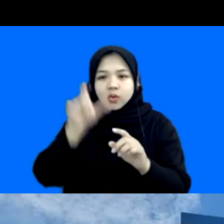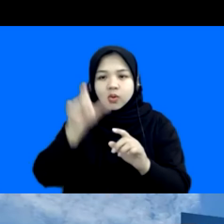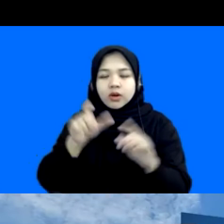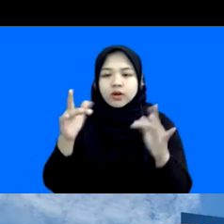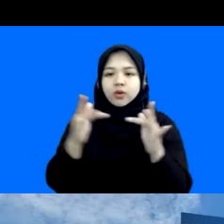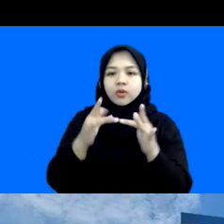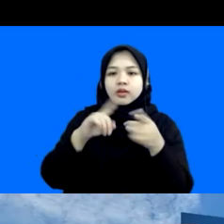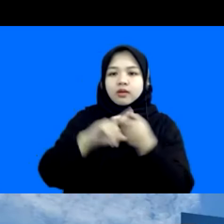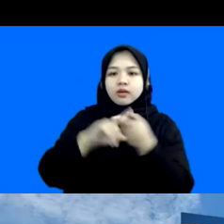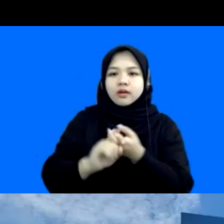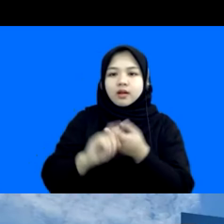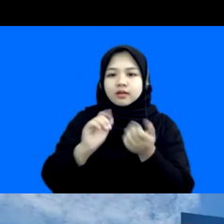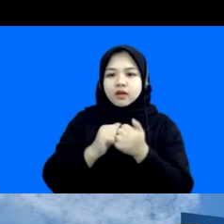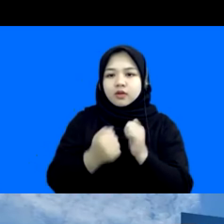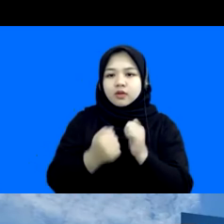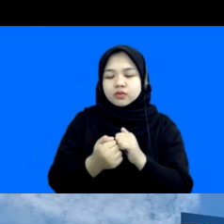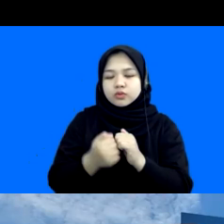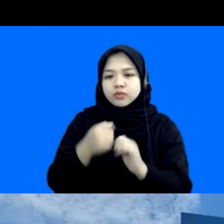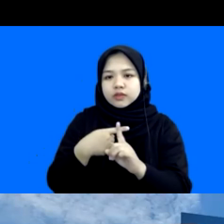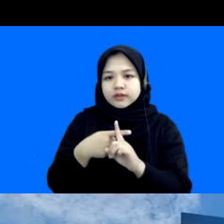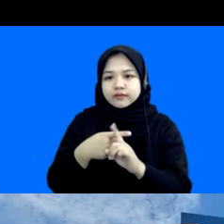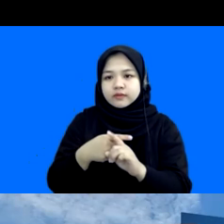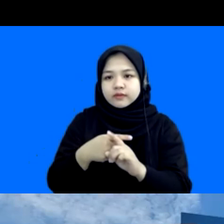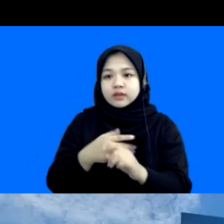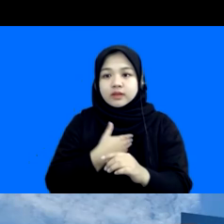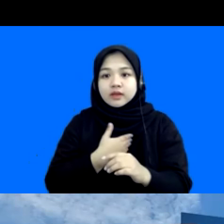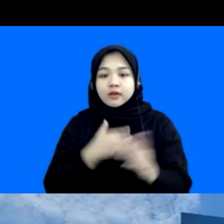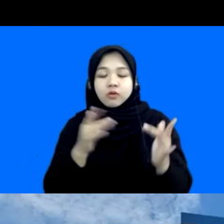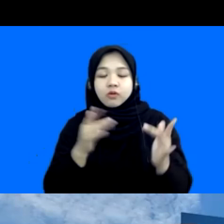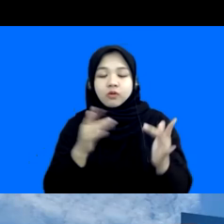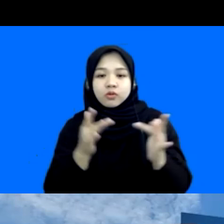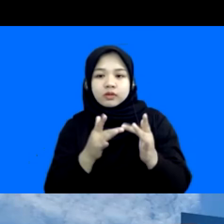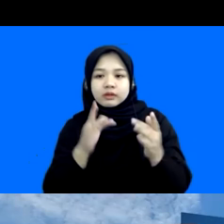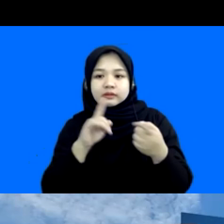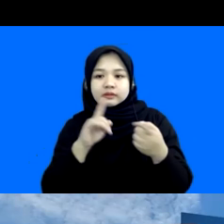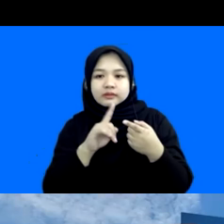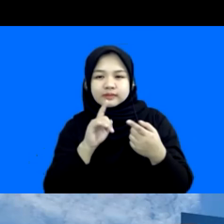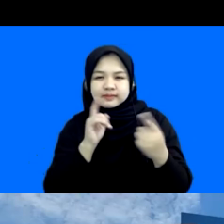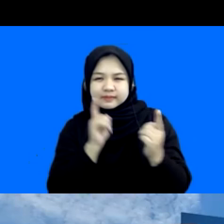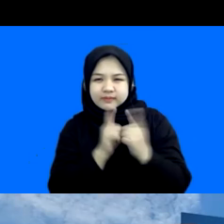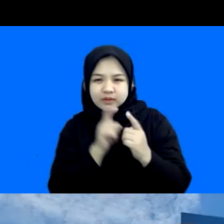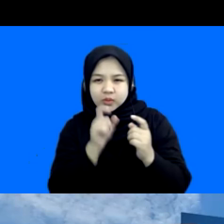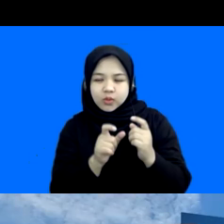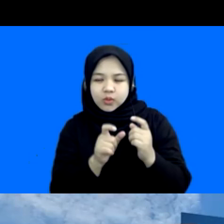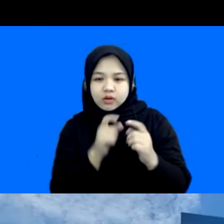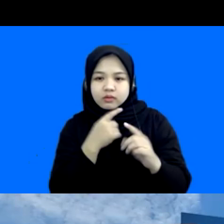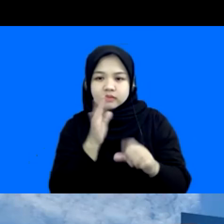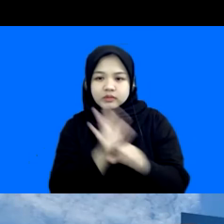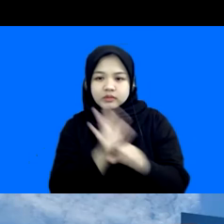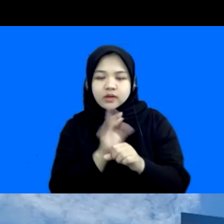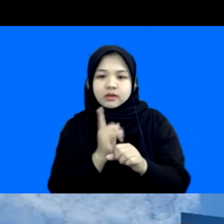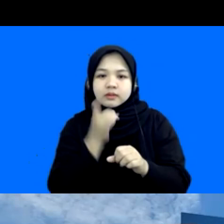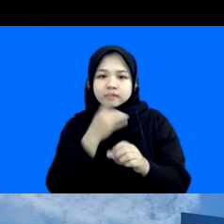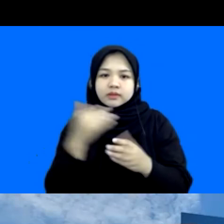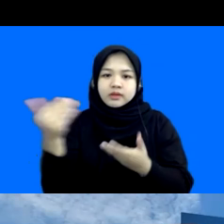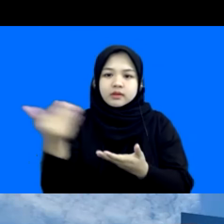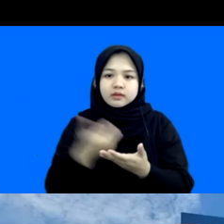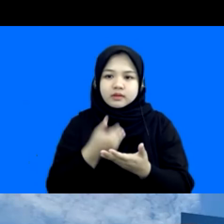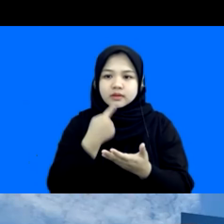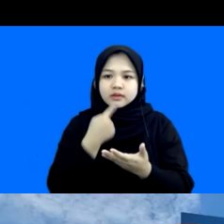positive person, I would receive a message on my phone alerting me about this contact and urging me to stay at